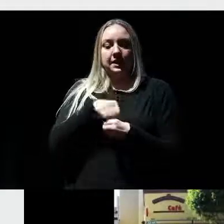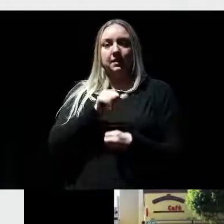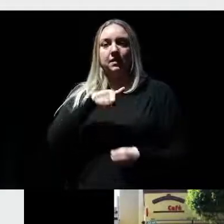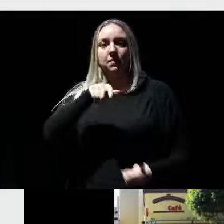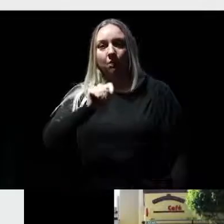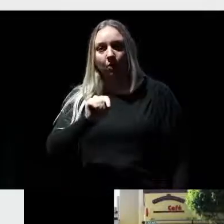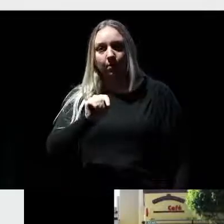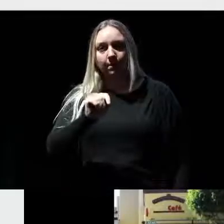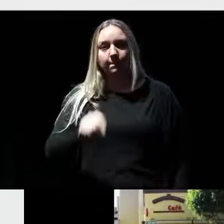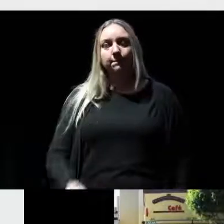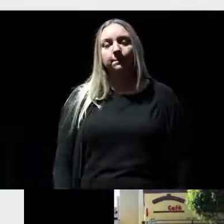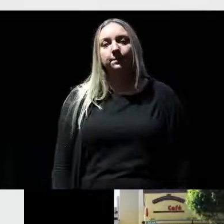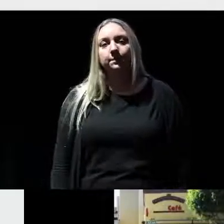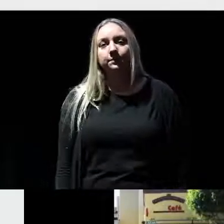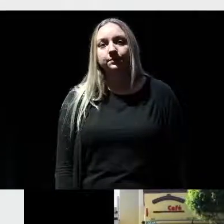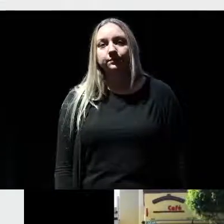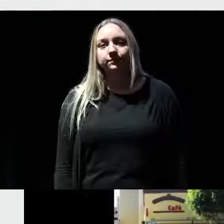street.